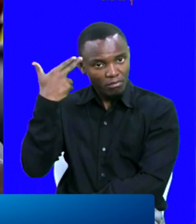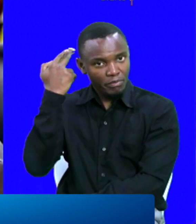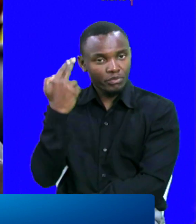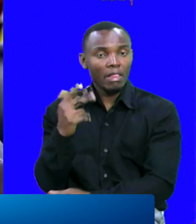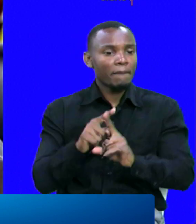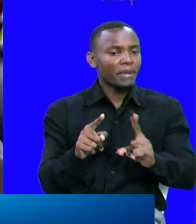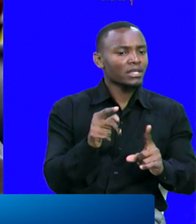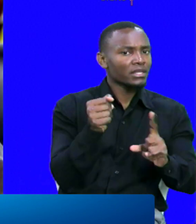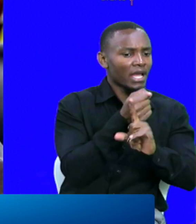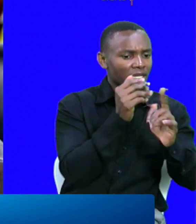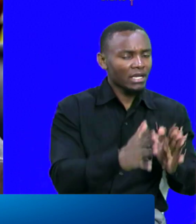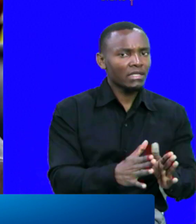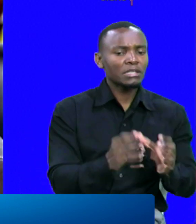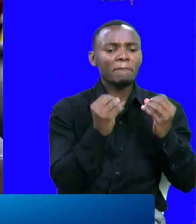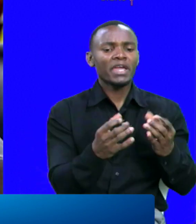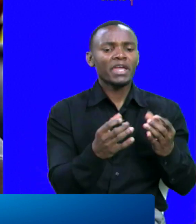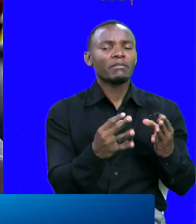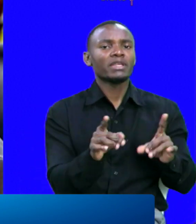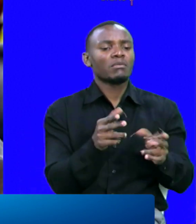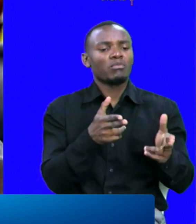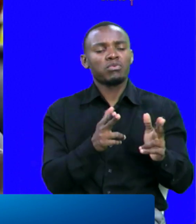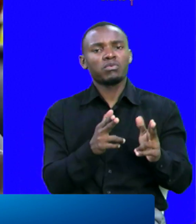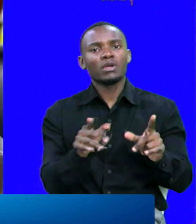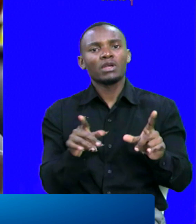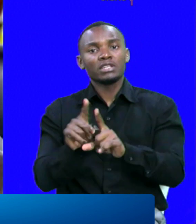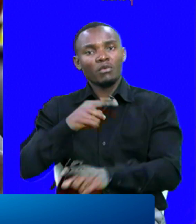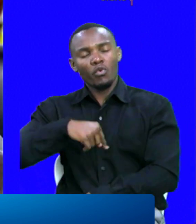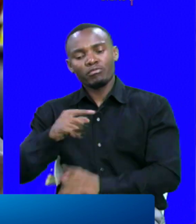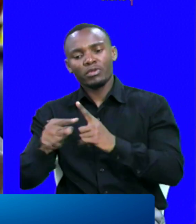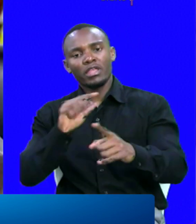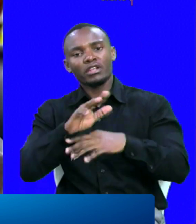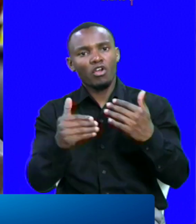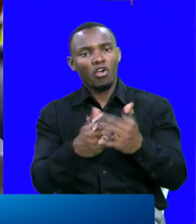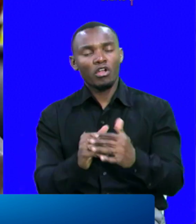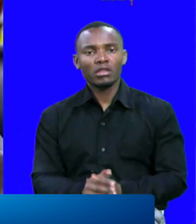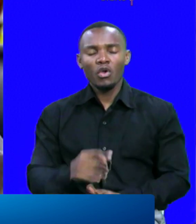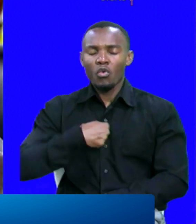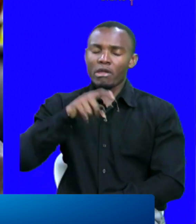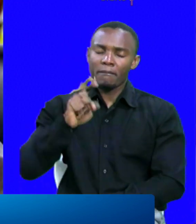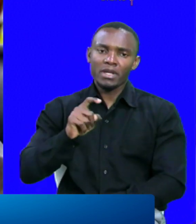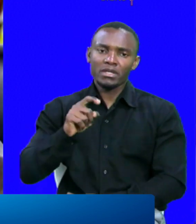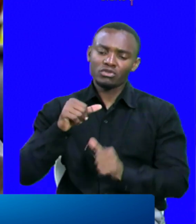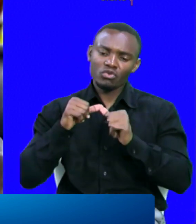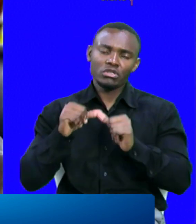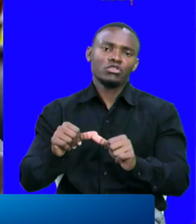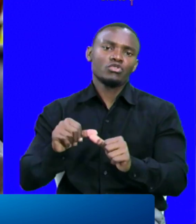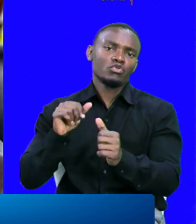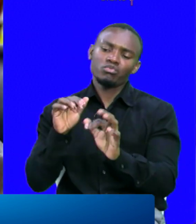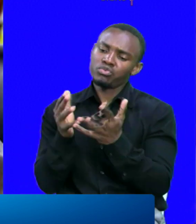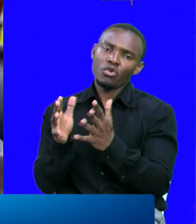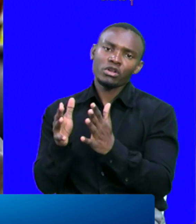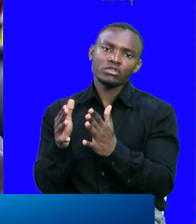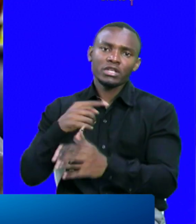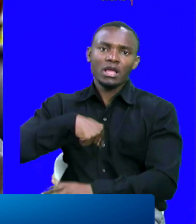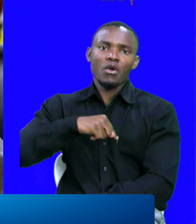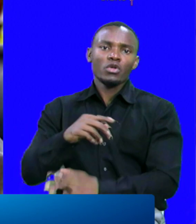groups. The agencies were nearby and the response was very fast. So we ended up unfortunately losing one person